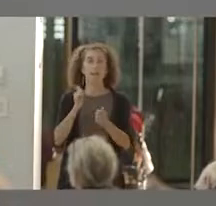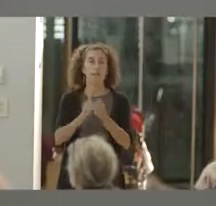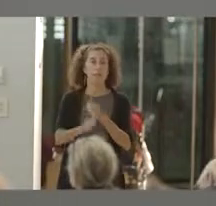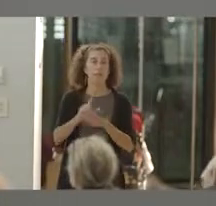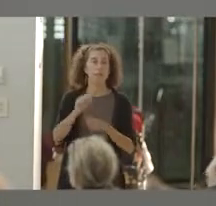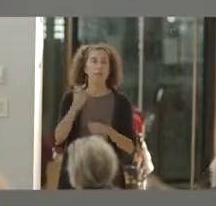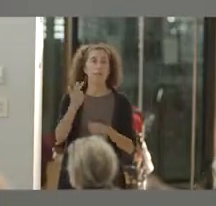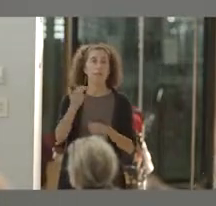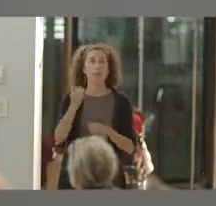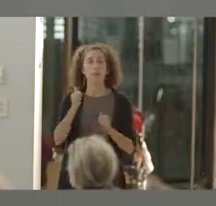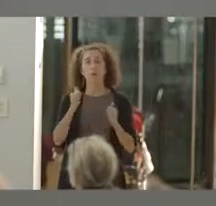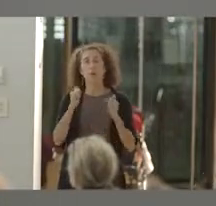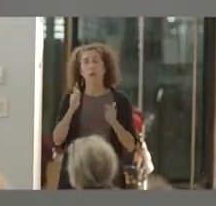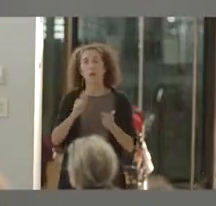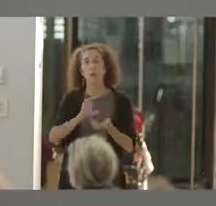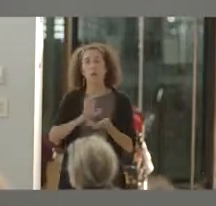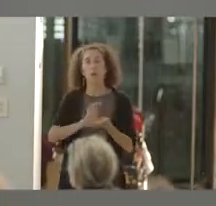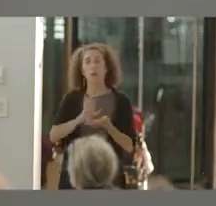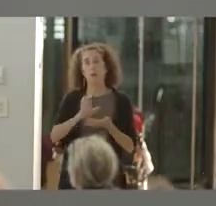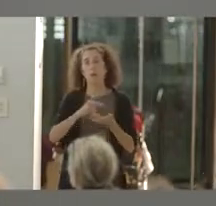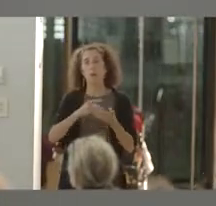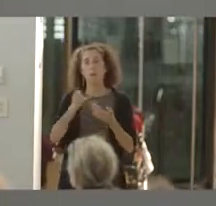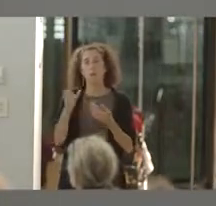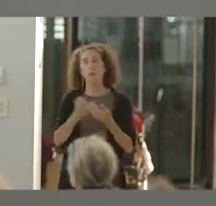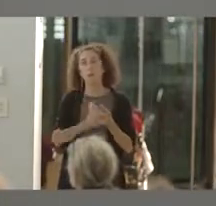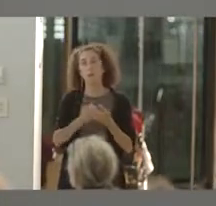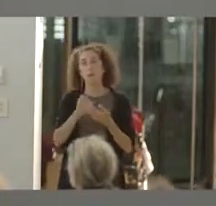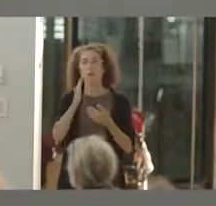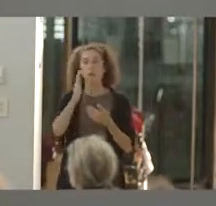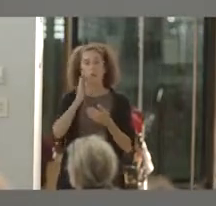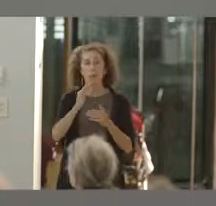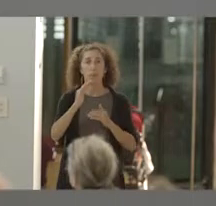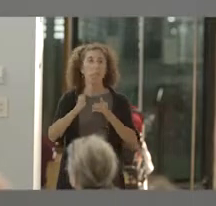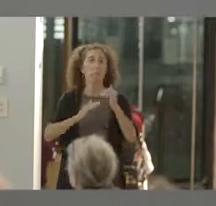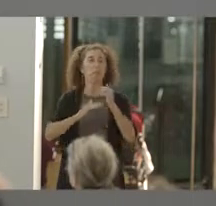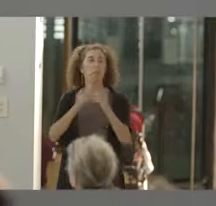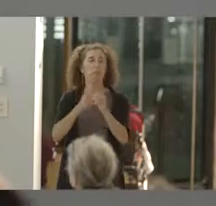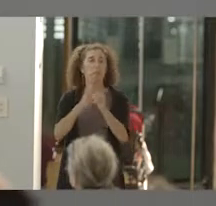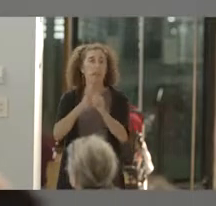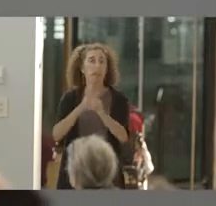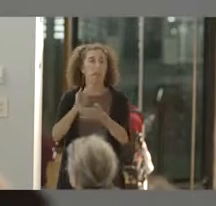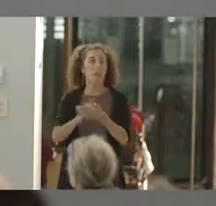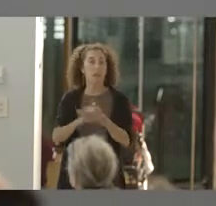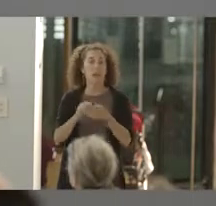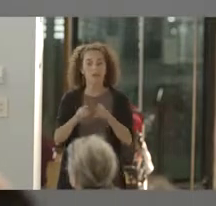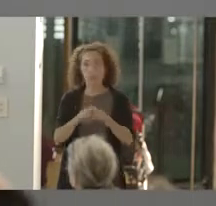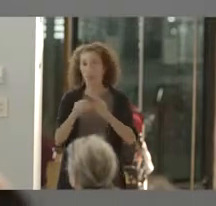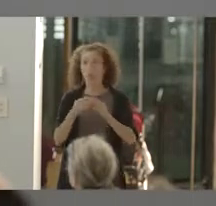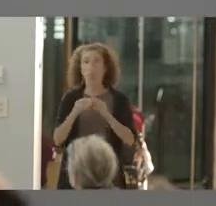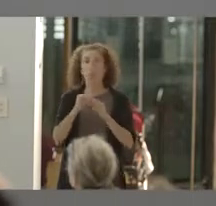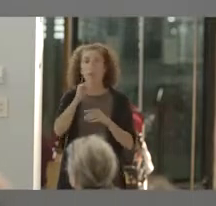capital projects in the City of New York are to be built in accordance with that assumption for sea level rise. It's not just